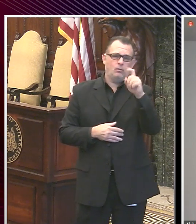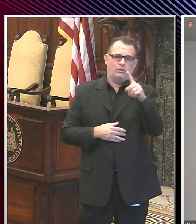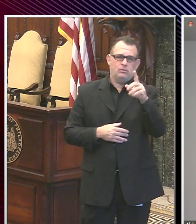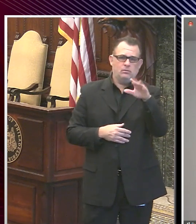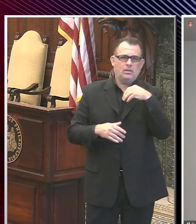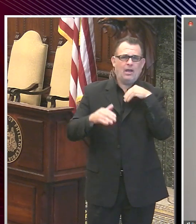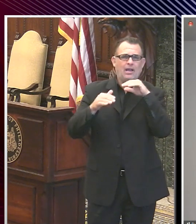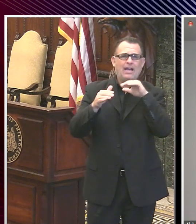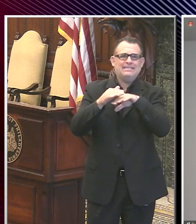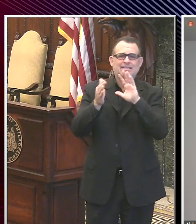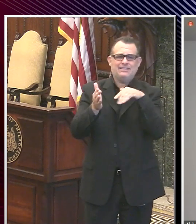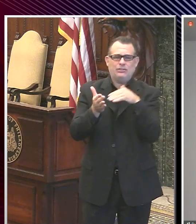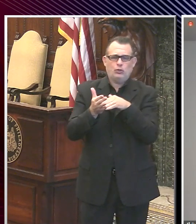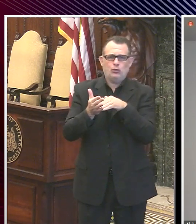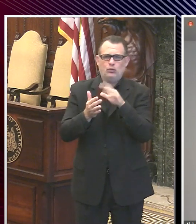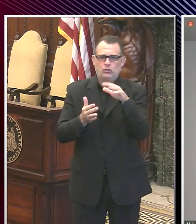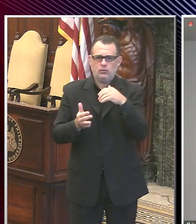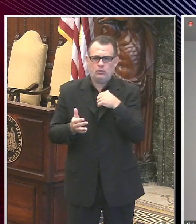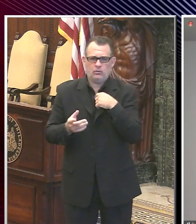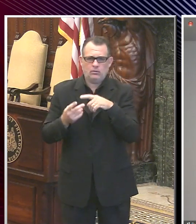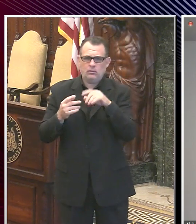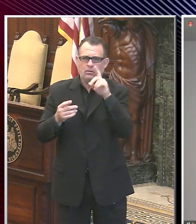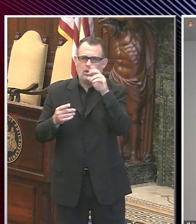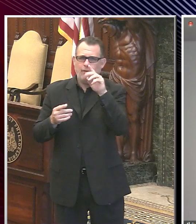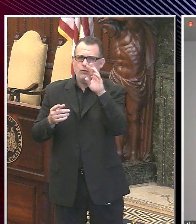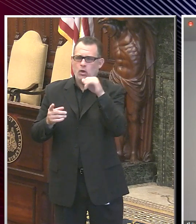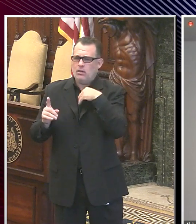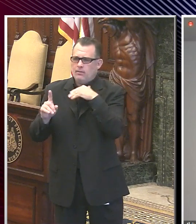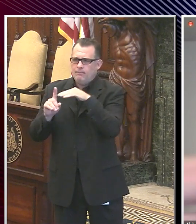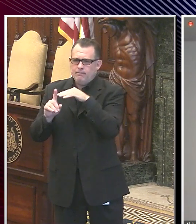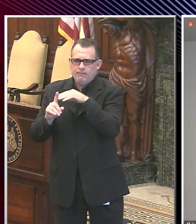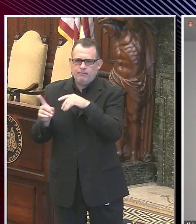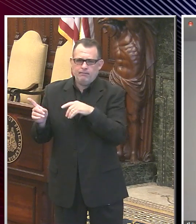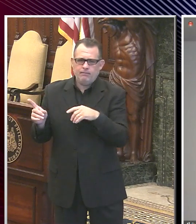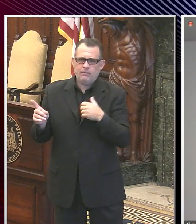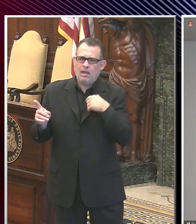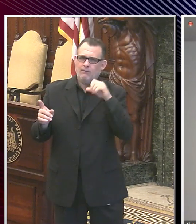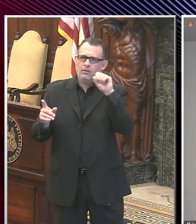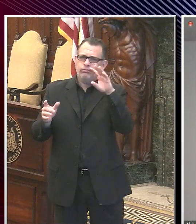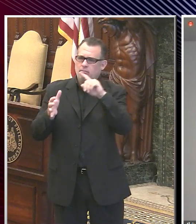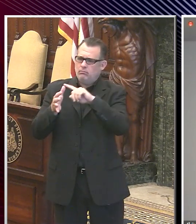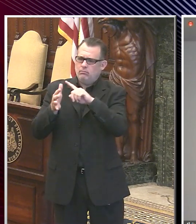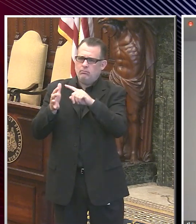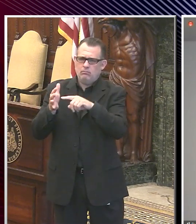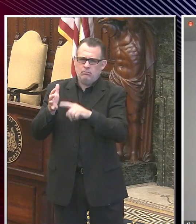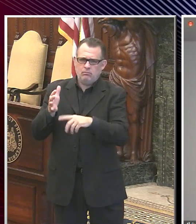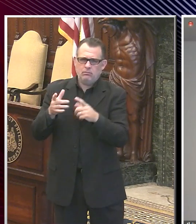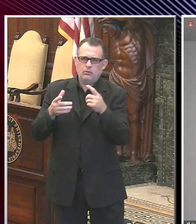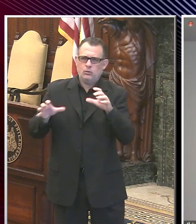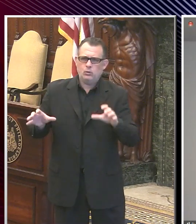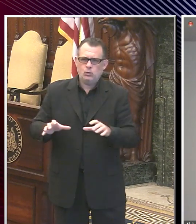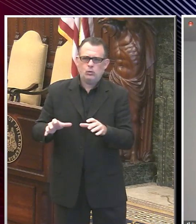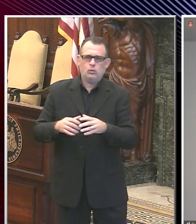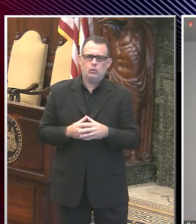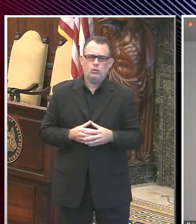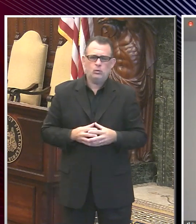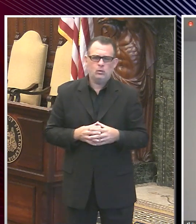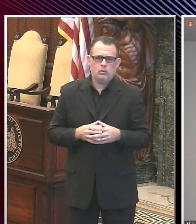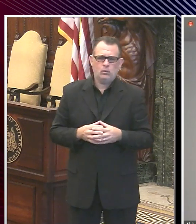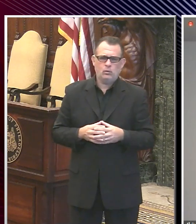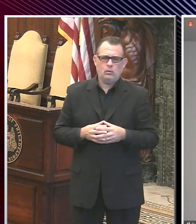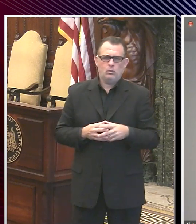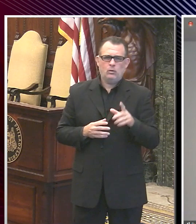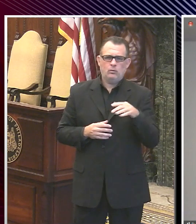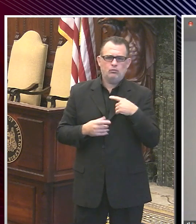centers. And Dr. Farley, I know you ran down through some of the, you know, what you guys are doing in terms of trying to make them as safe